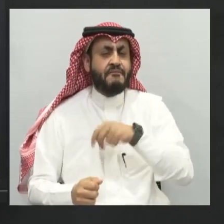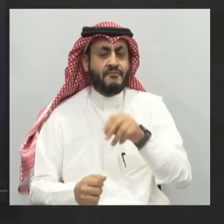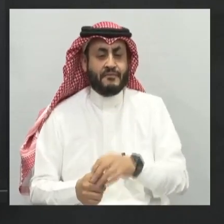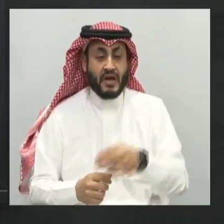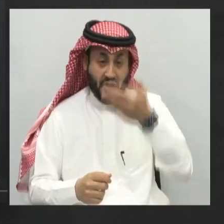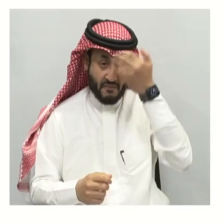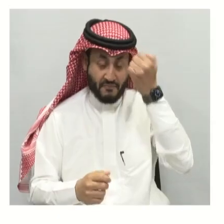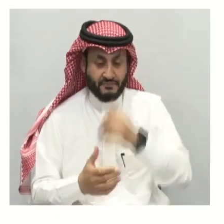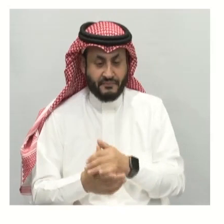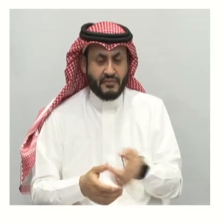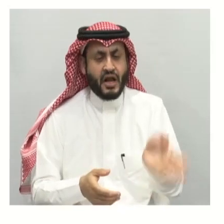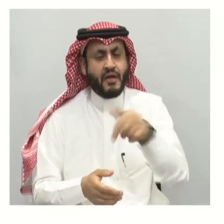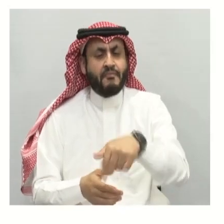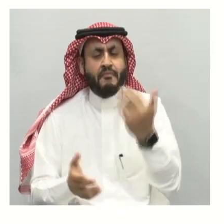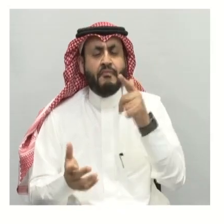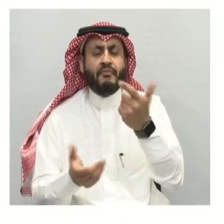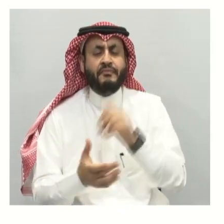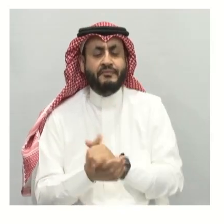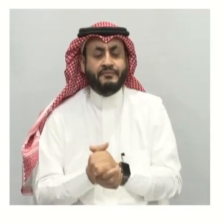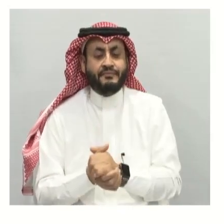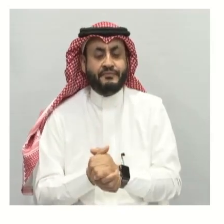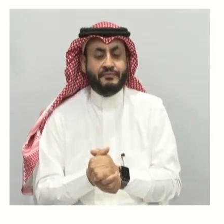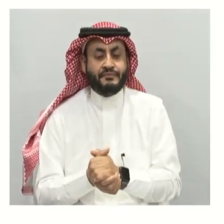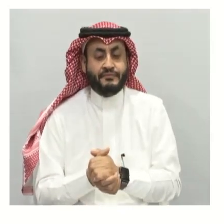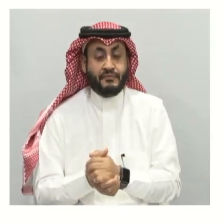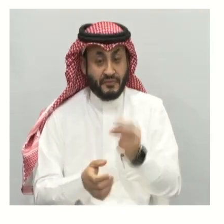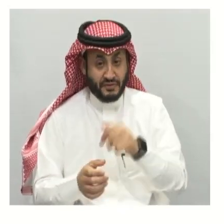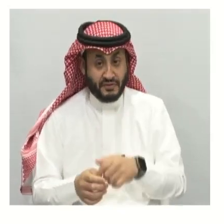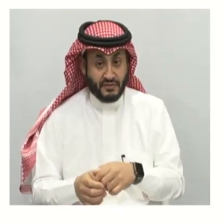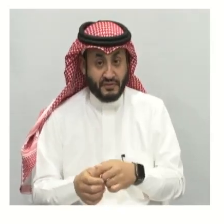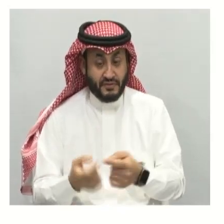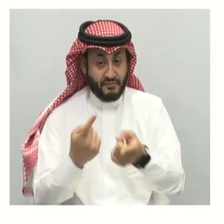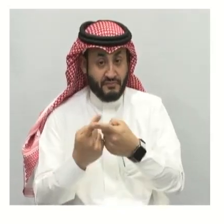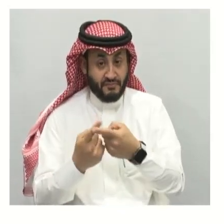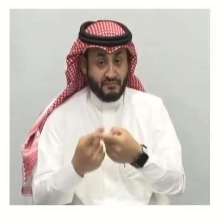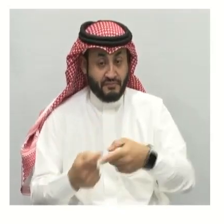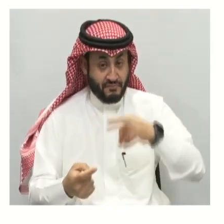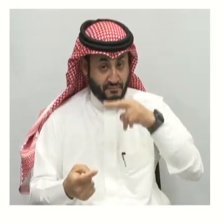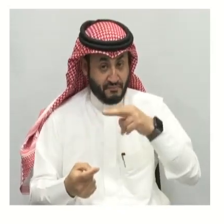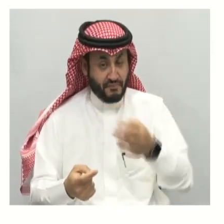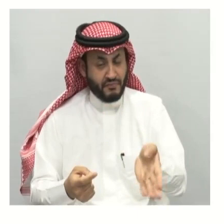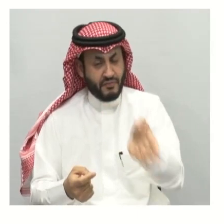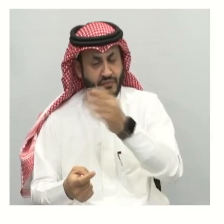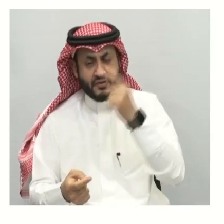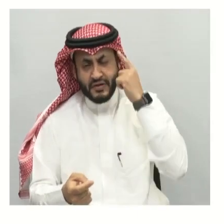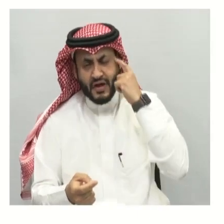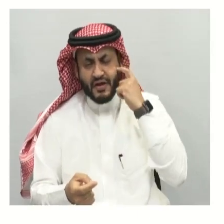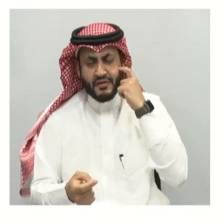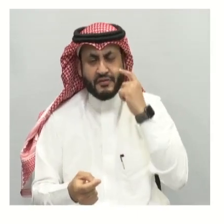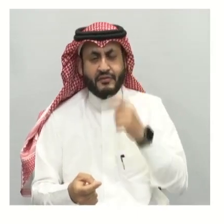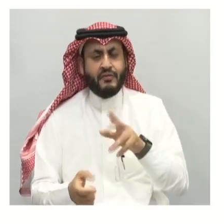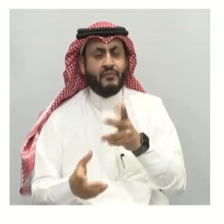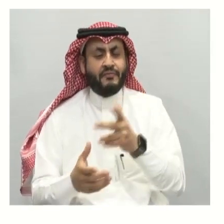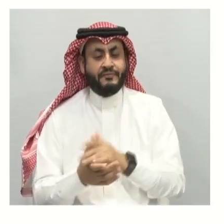Okay? Also, what did we learn today? We learned to say the days of the week from Sunday to Saturday with